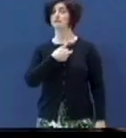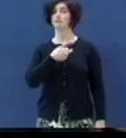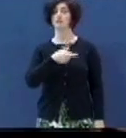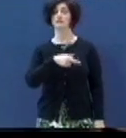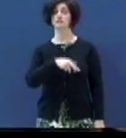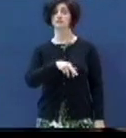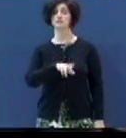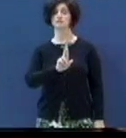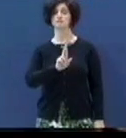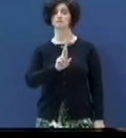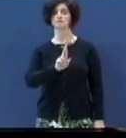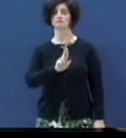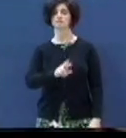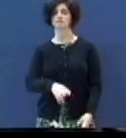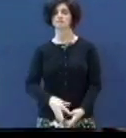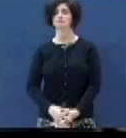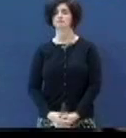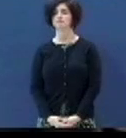religions